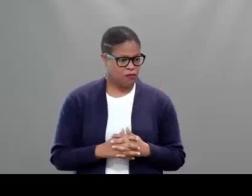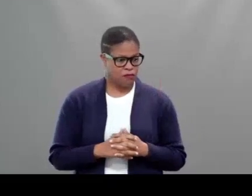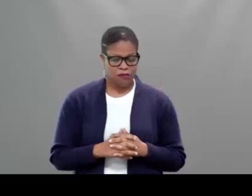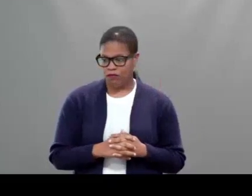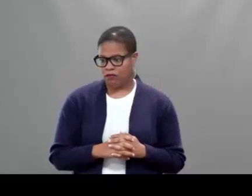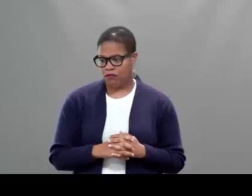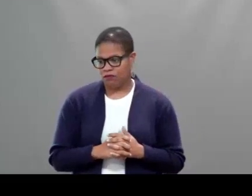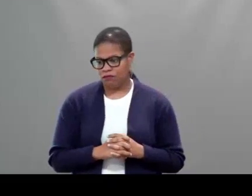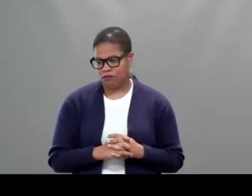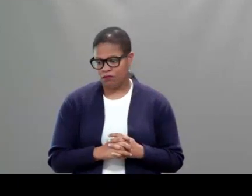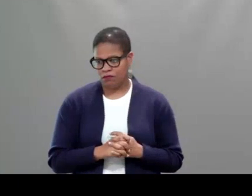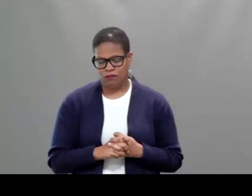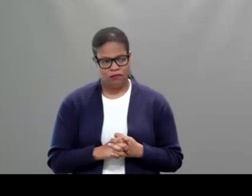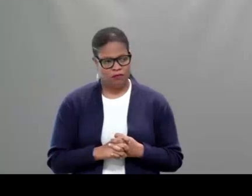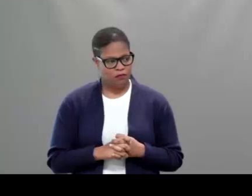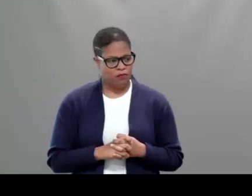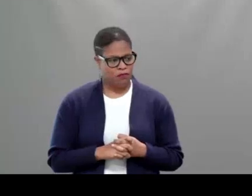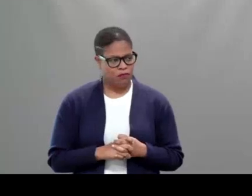Okay.